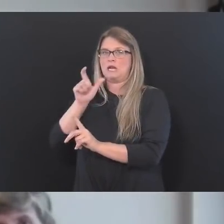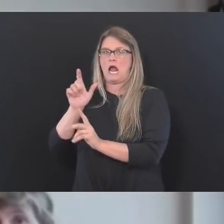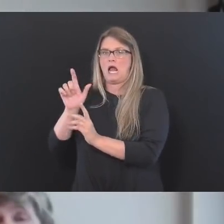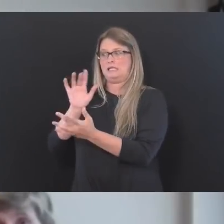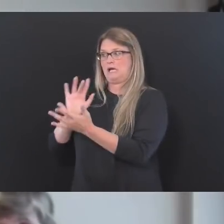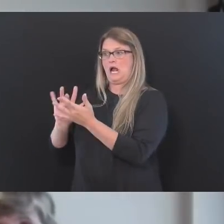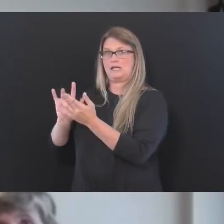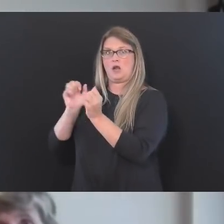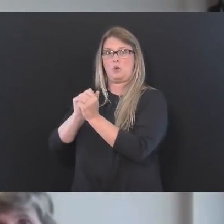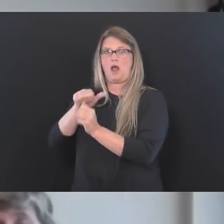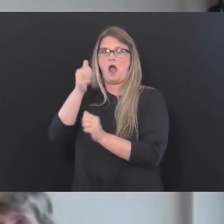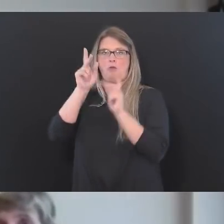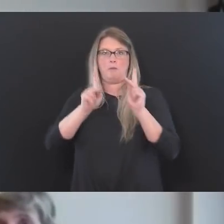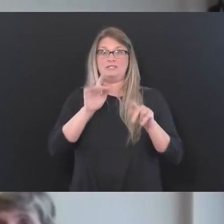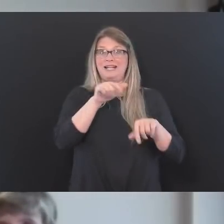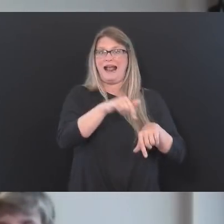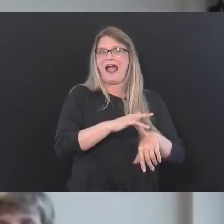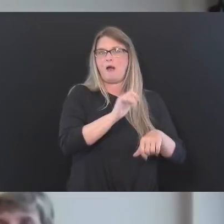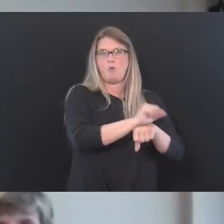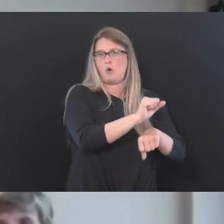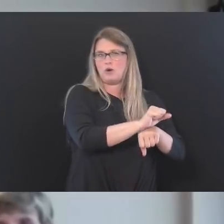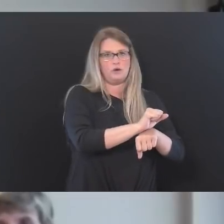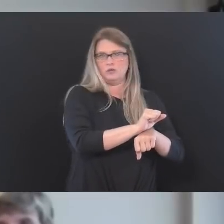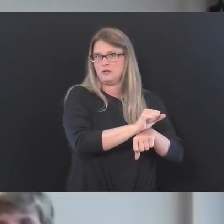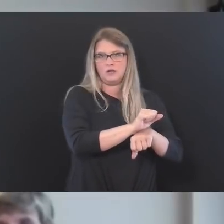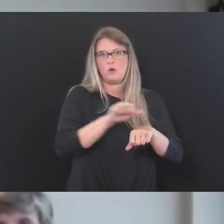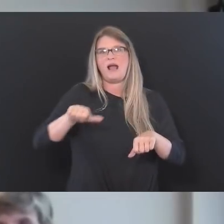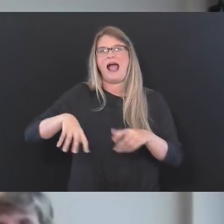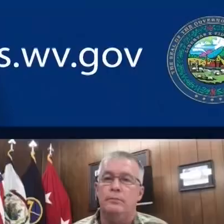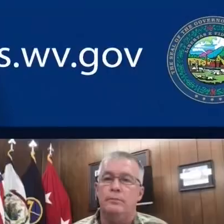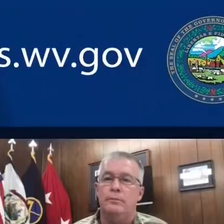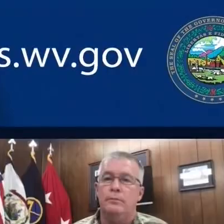they've done well with this.